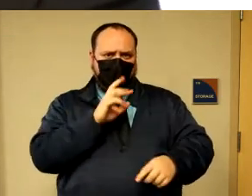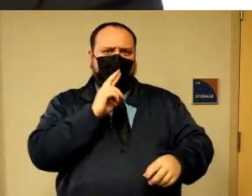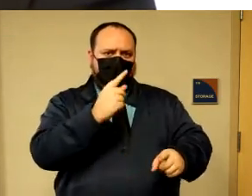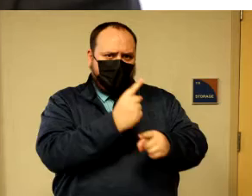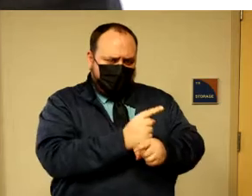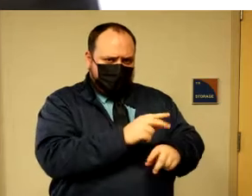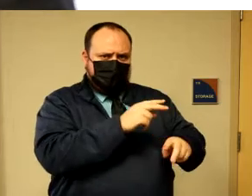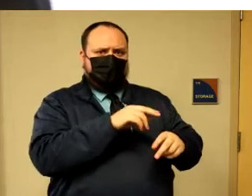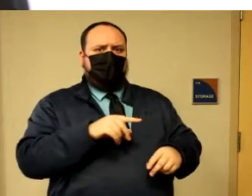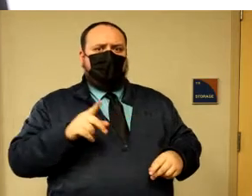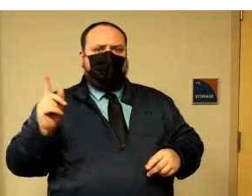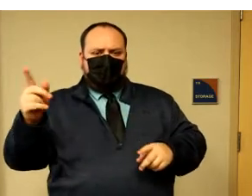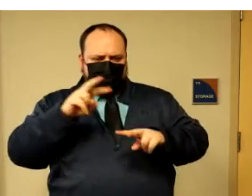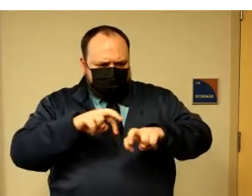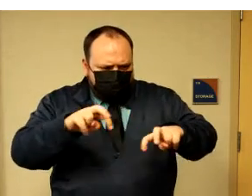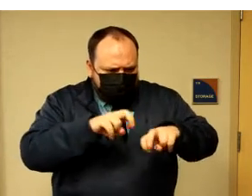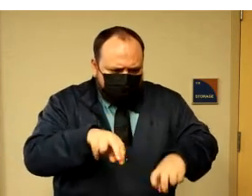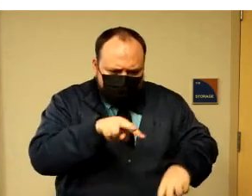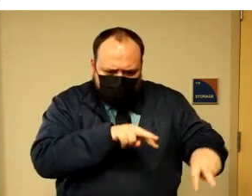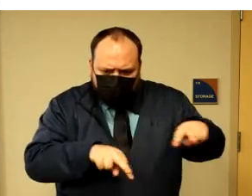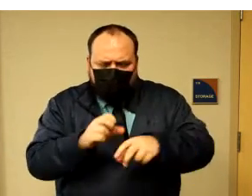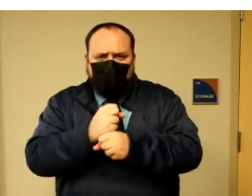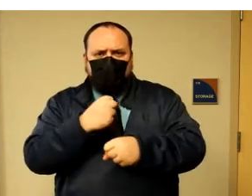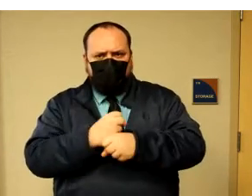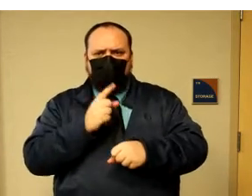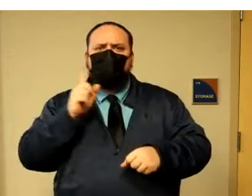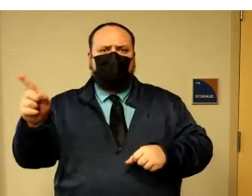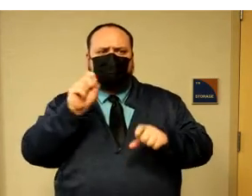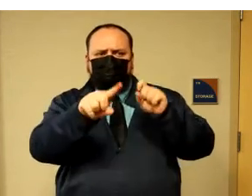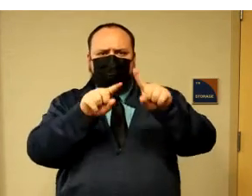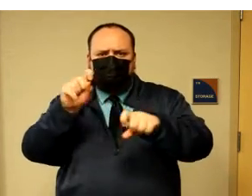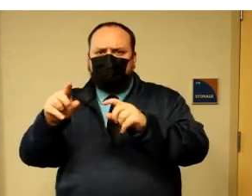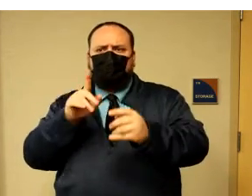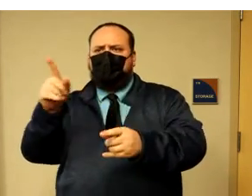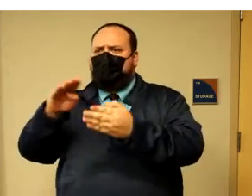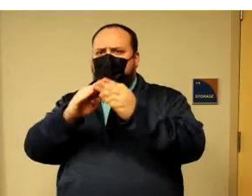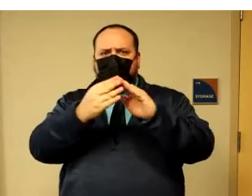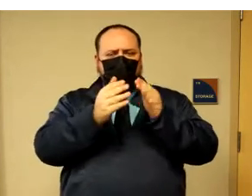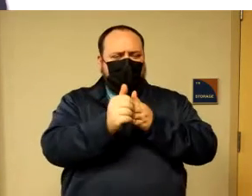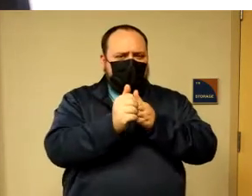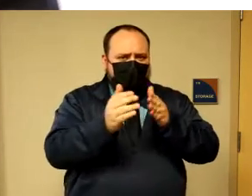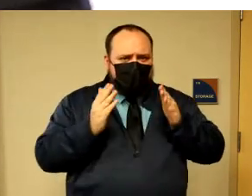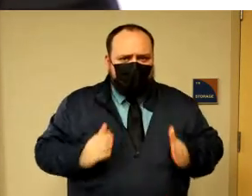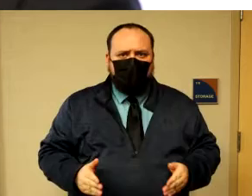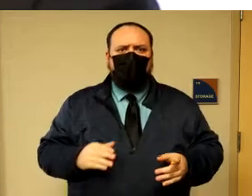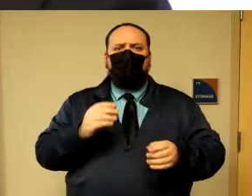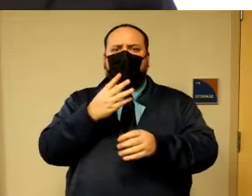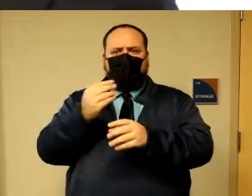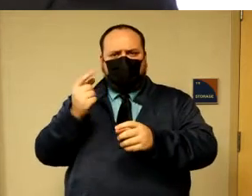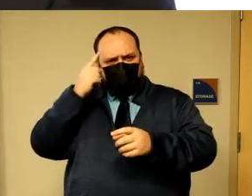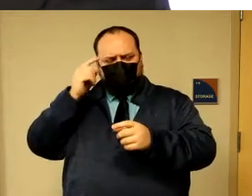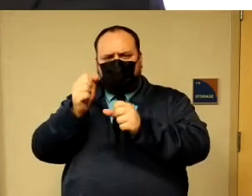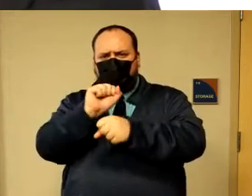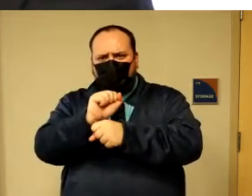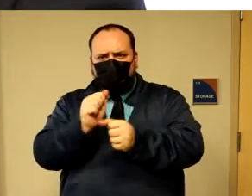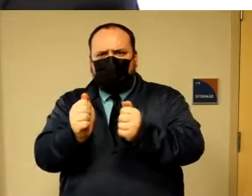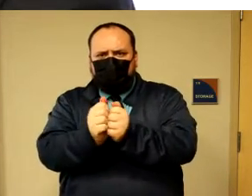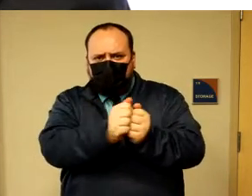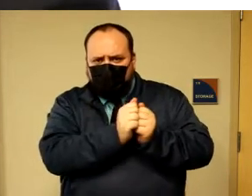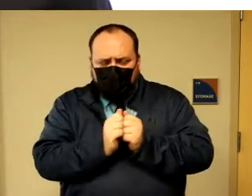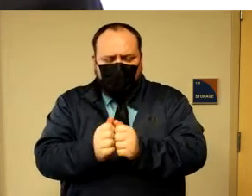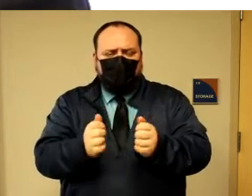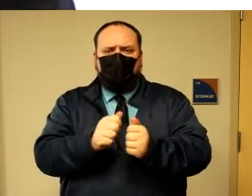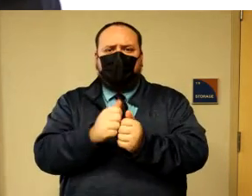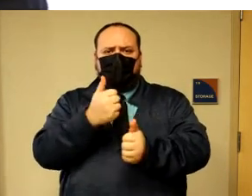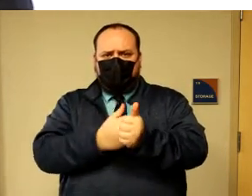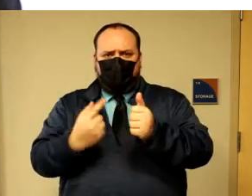Extensively communication with residents, community leaders from parts of Tulare County, and collaboration with the Tulare County organizations, League